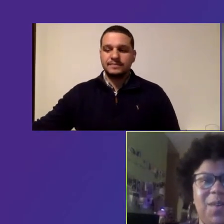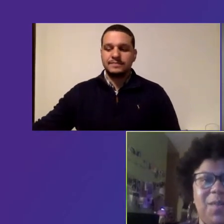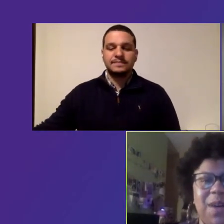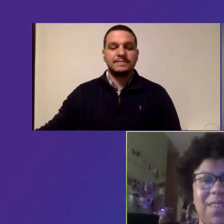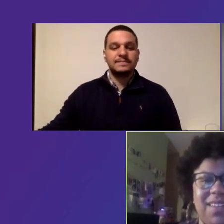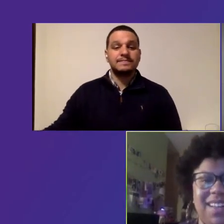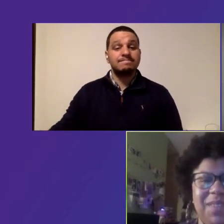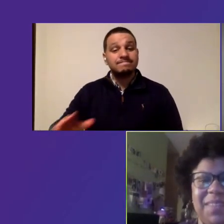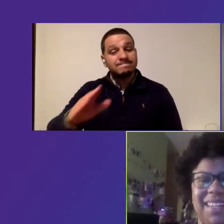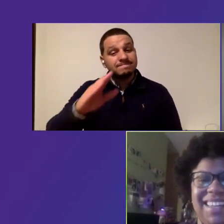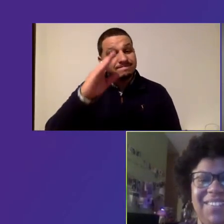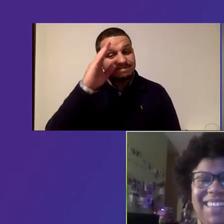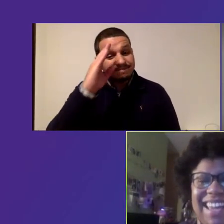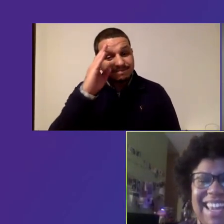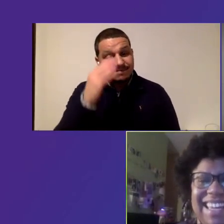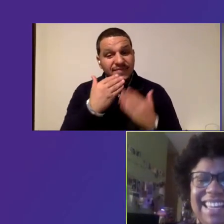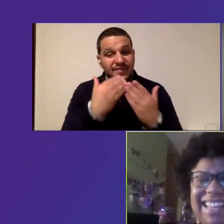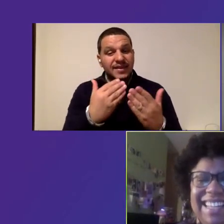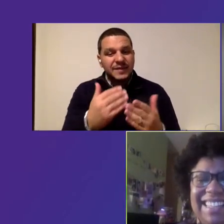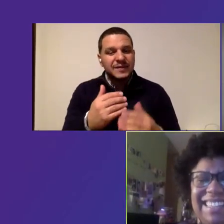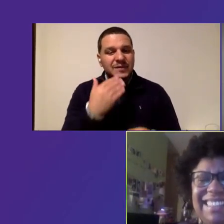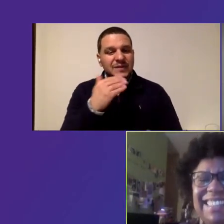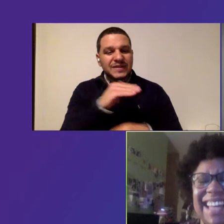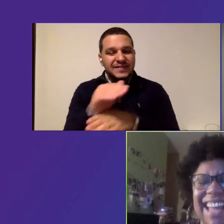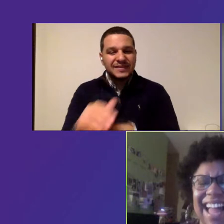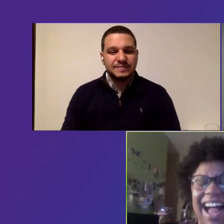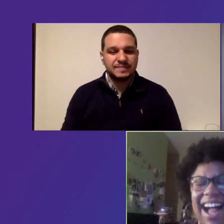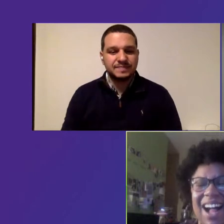Hello, welcome, good evening.